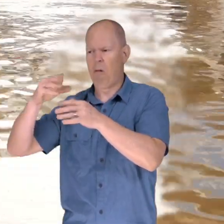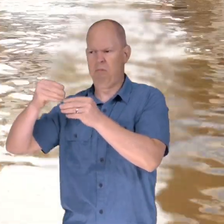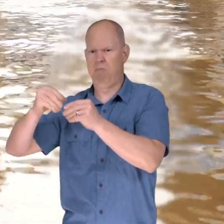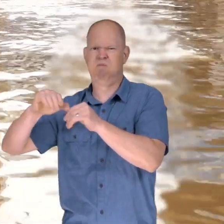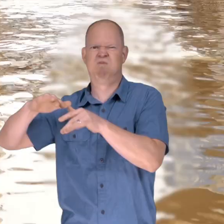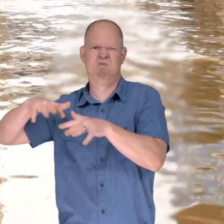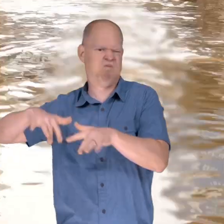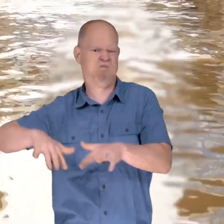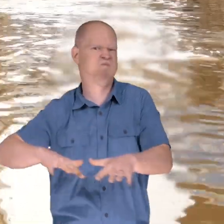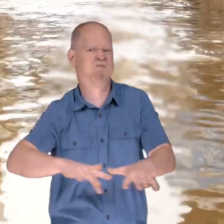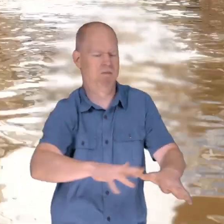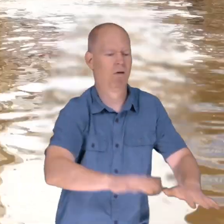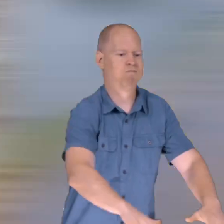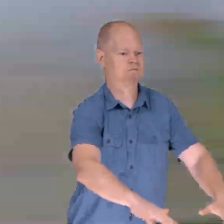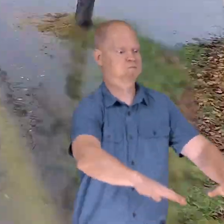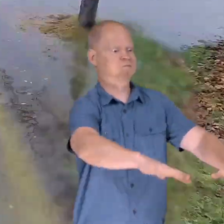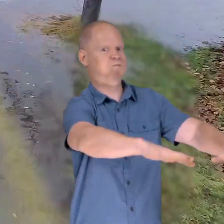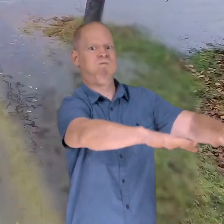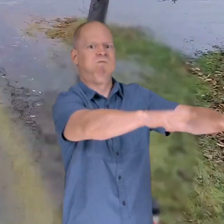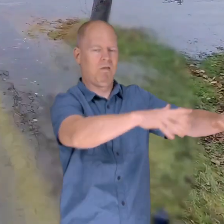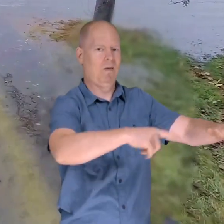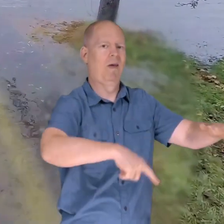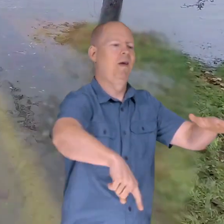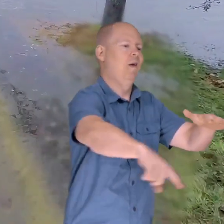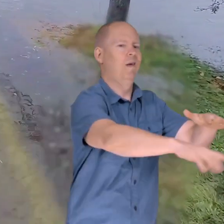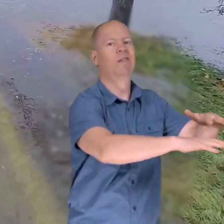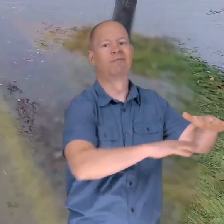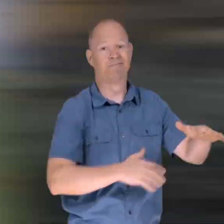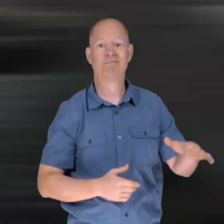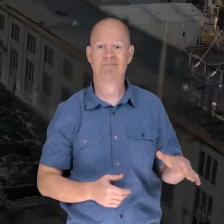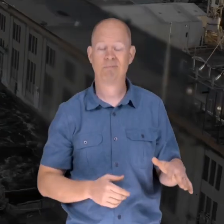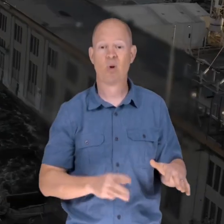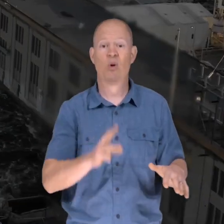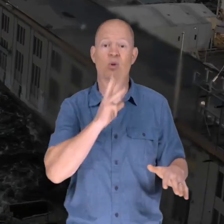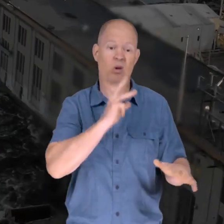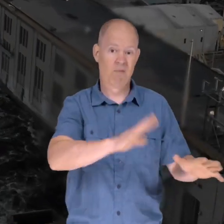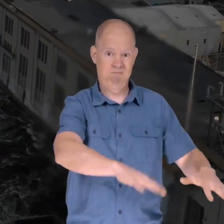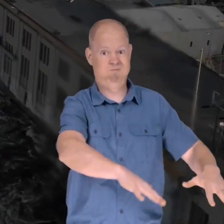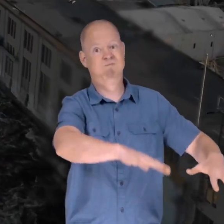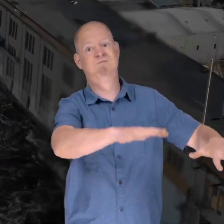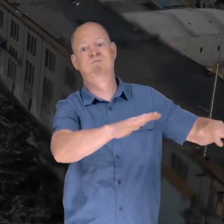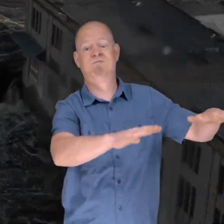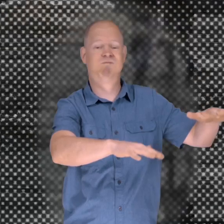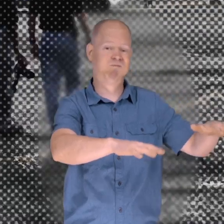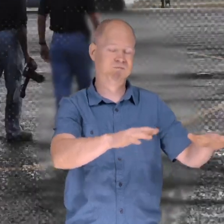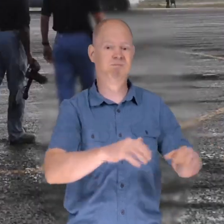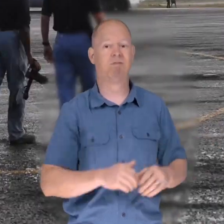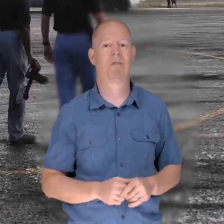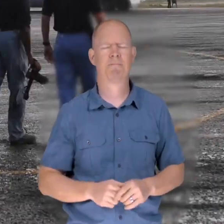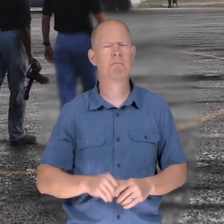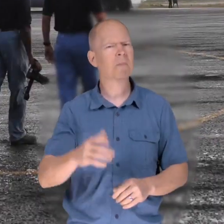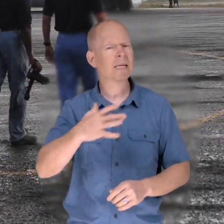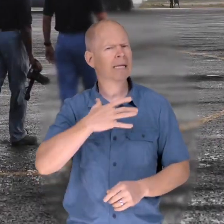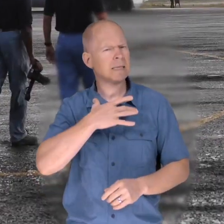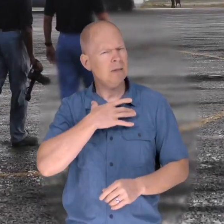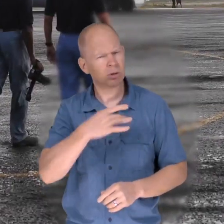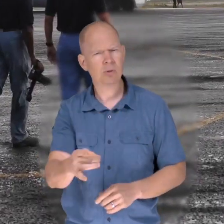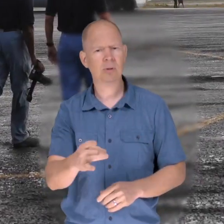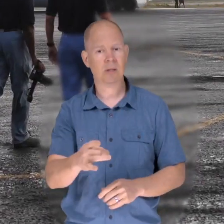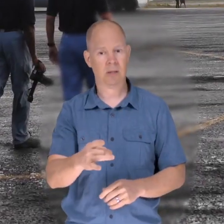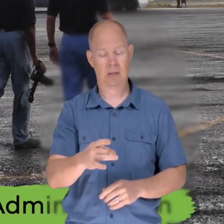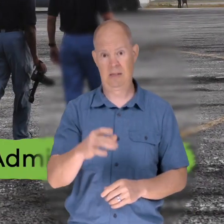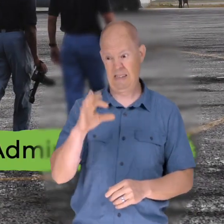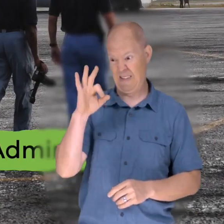which then fills or floods an area of dry land with lots of water. Here is an interesting